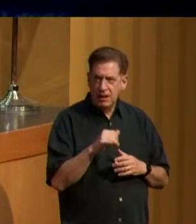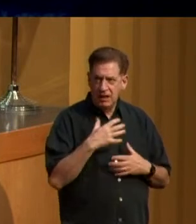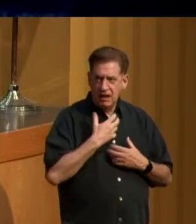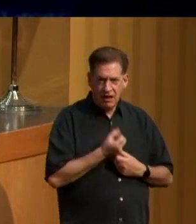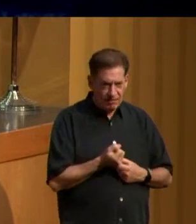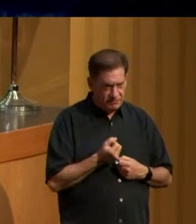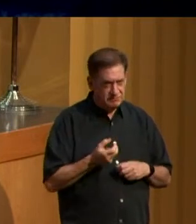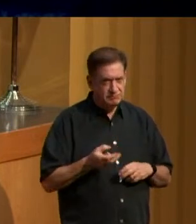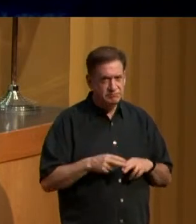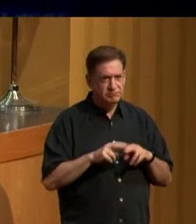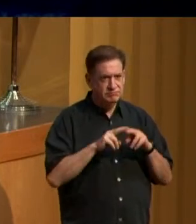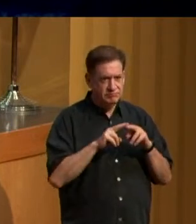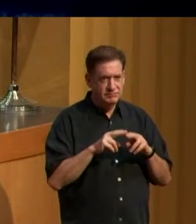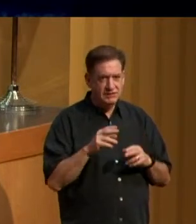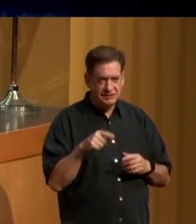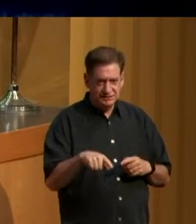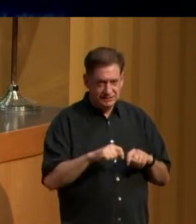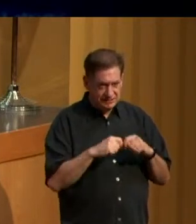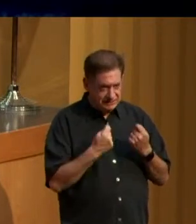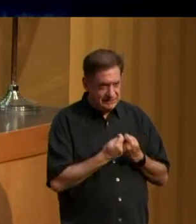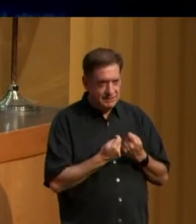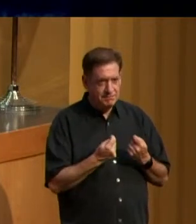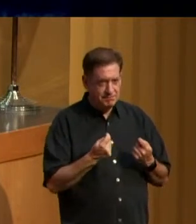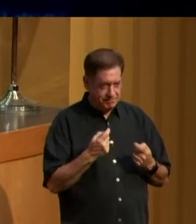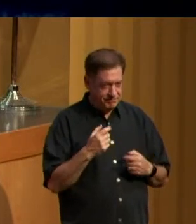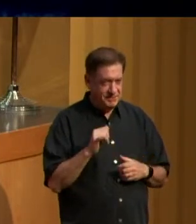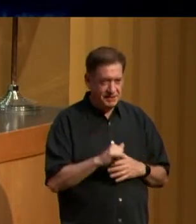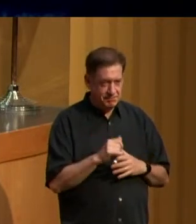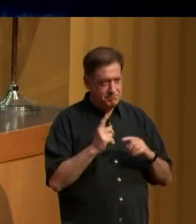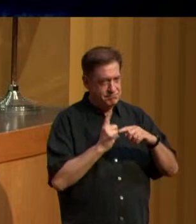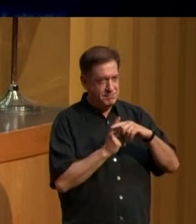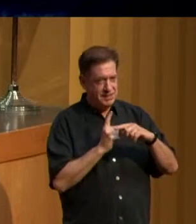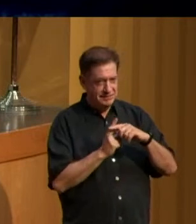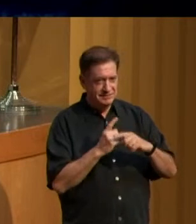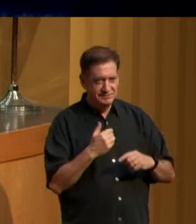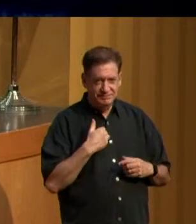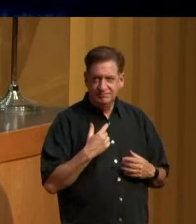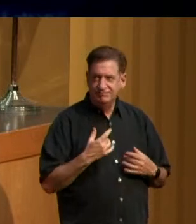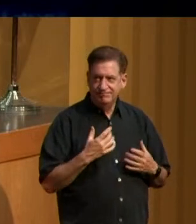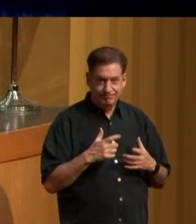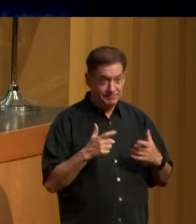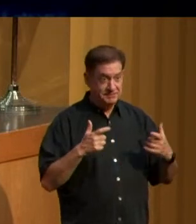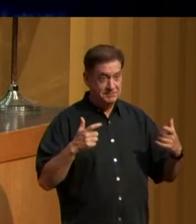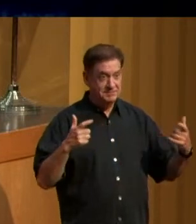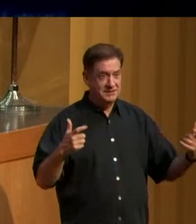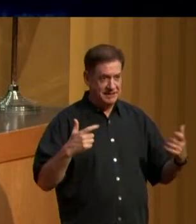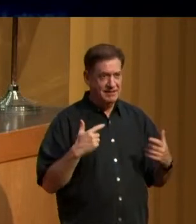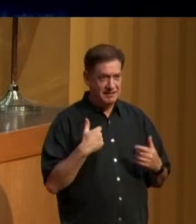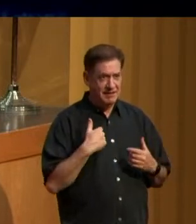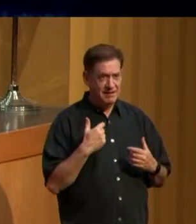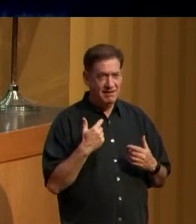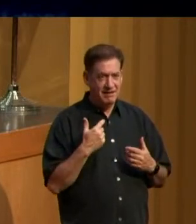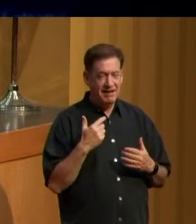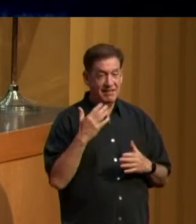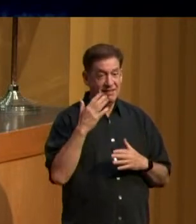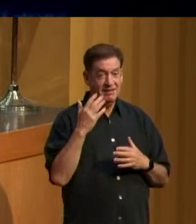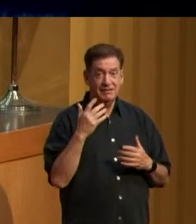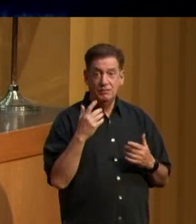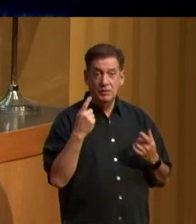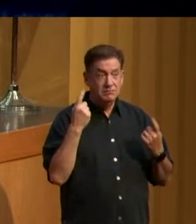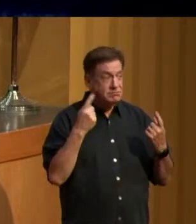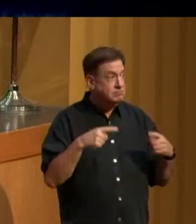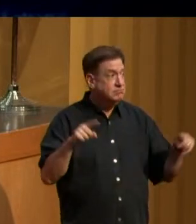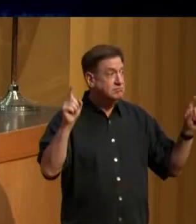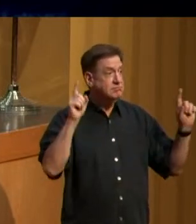the team and us making it to the top just kept getting bigger and bigger. And then at the end of the day, all of our hard work